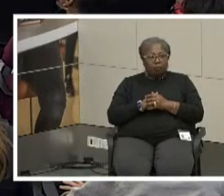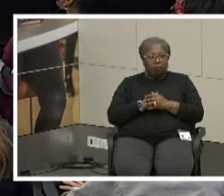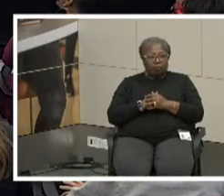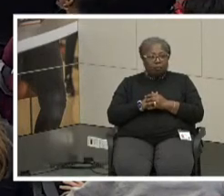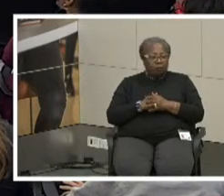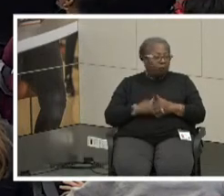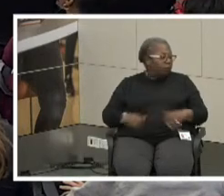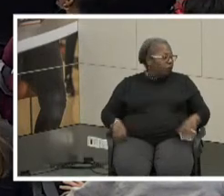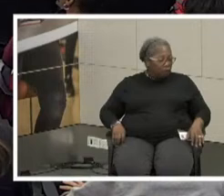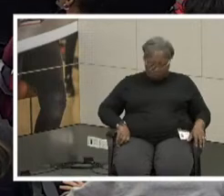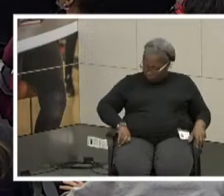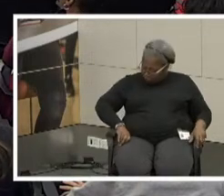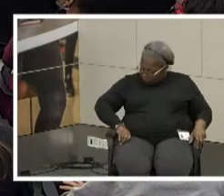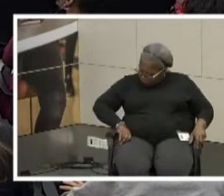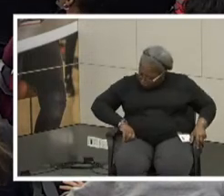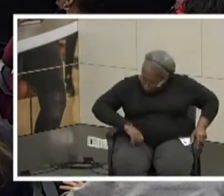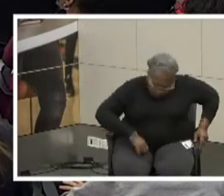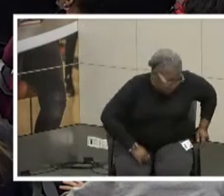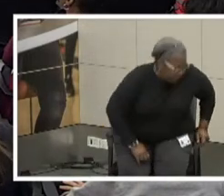great